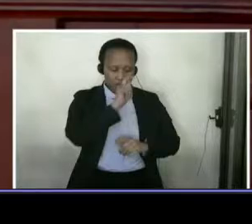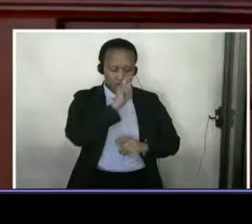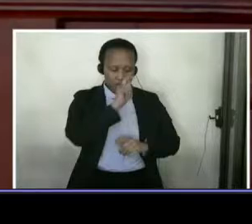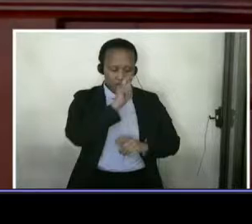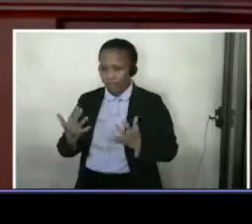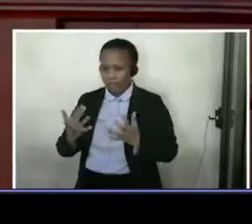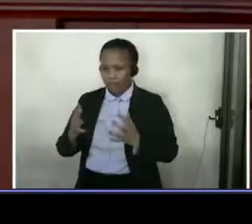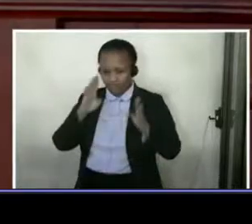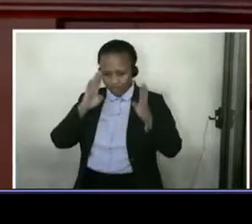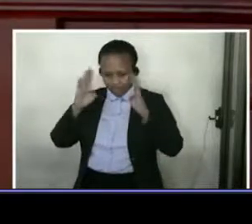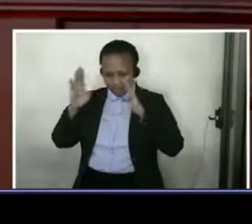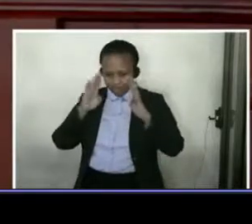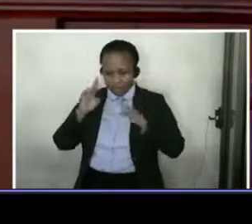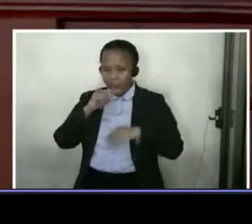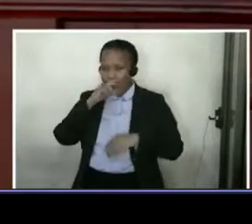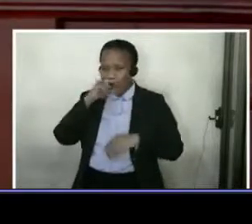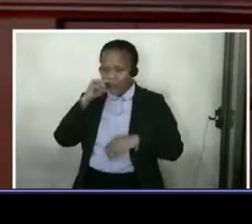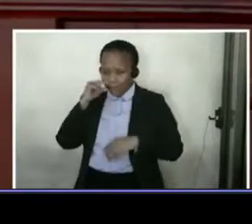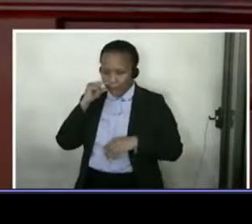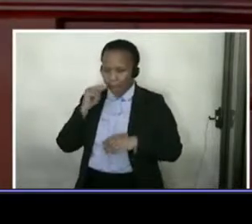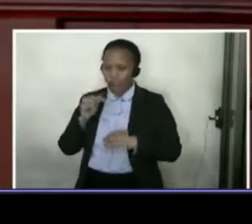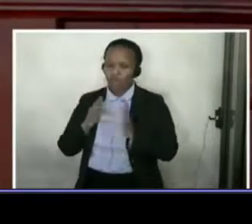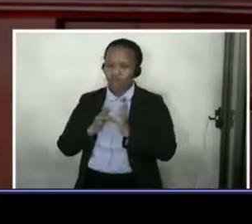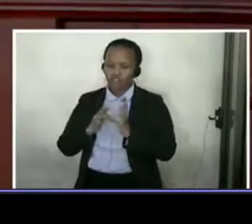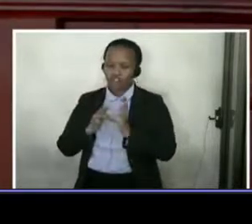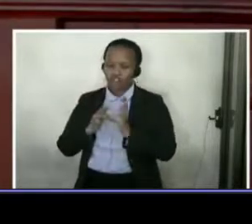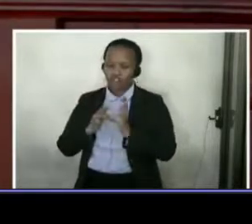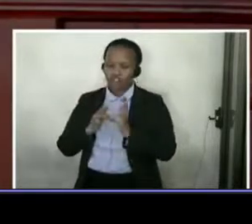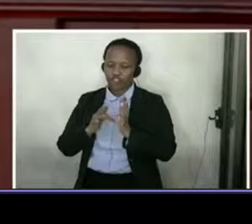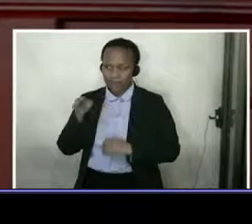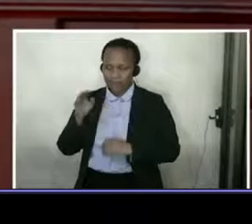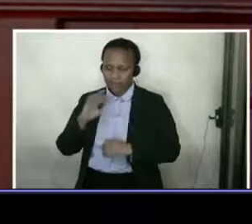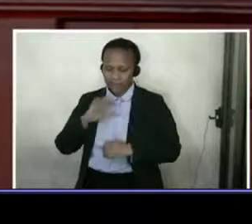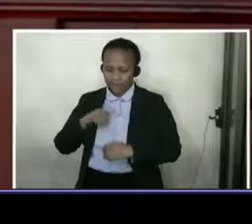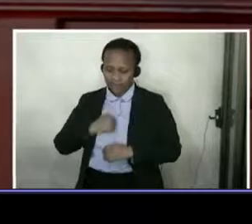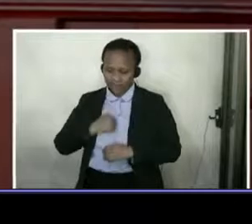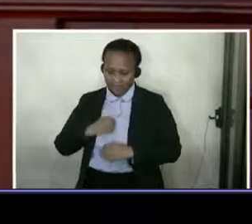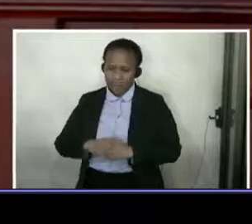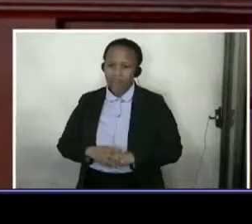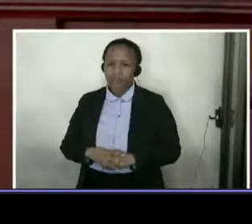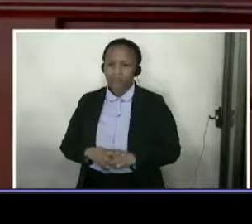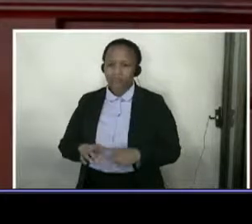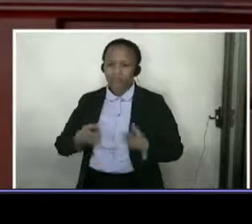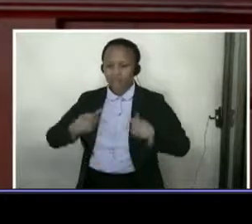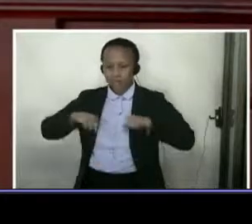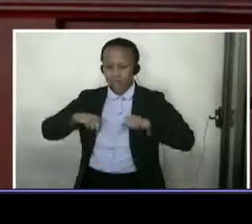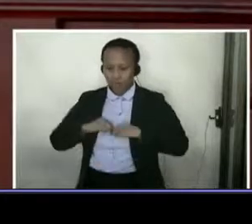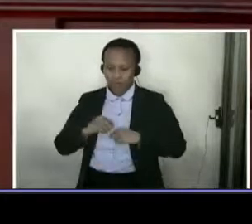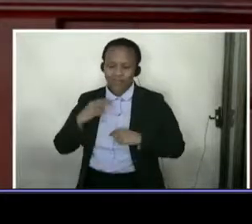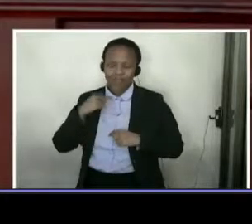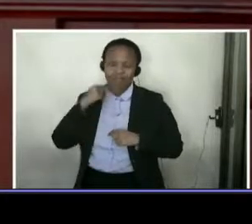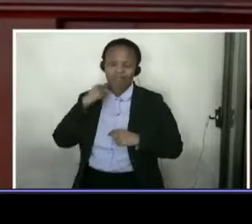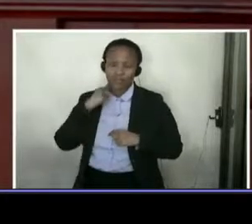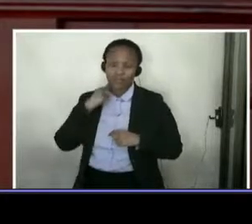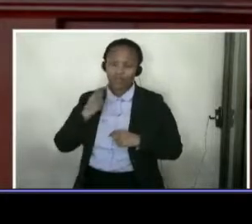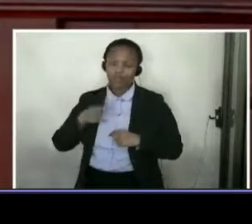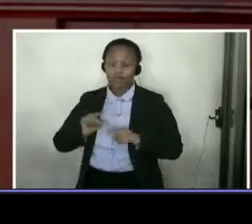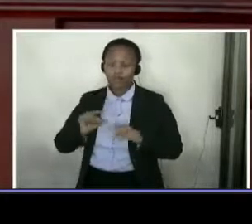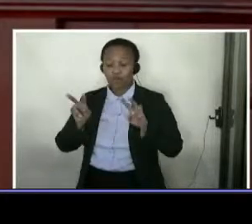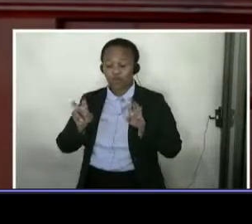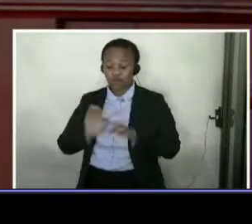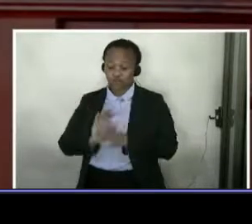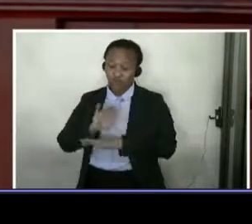ACDP, are deeply concerned and disappointed with the alarming amount of irregular expenditure that